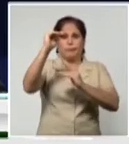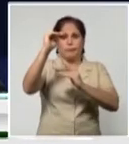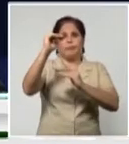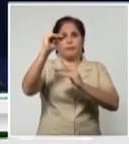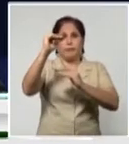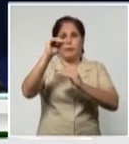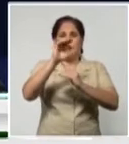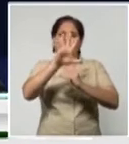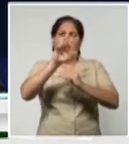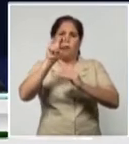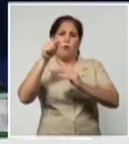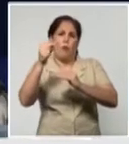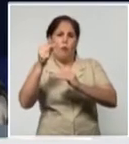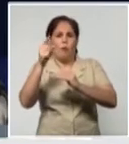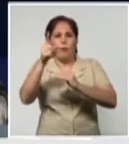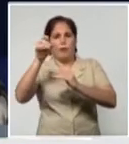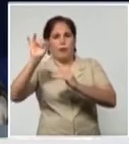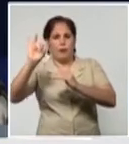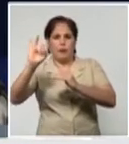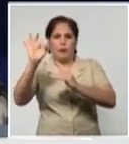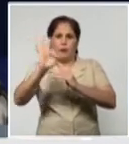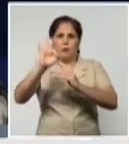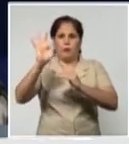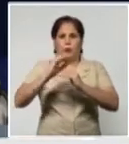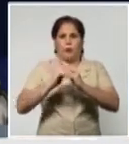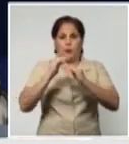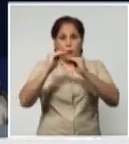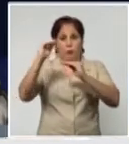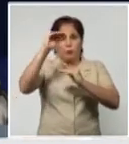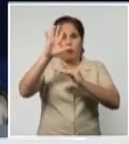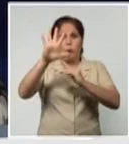the average of the Americas, which currently stands at